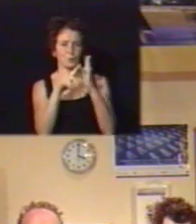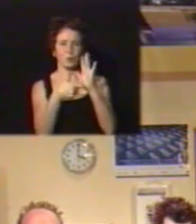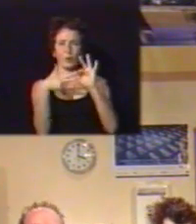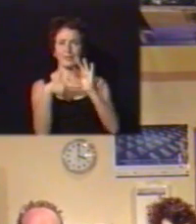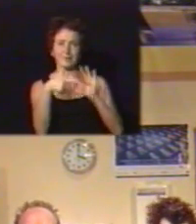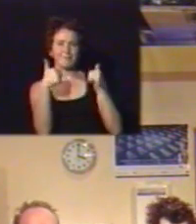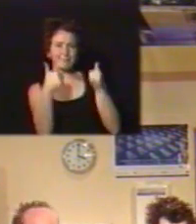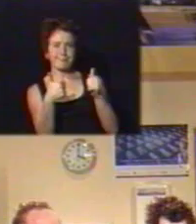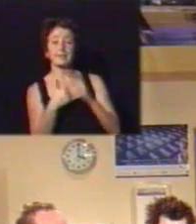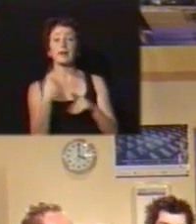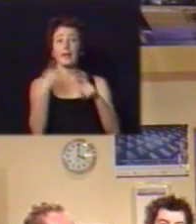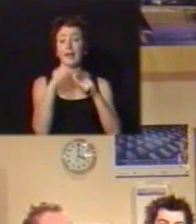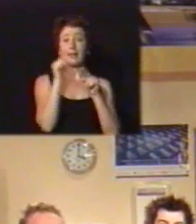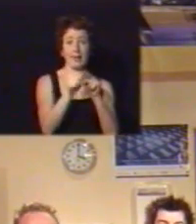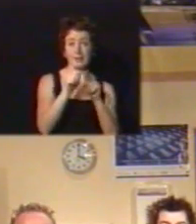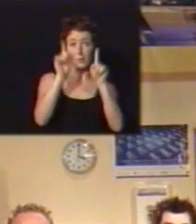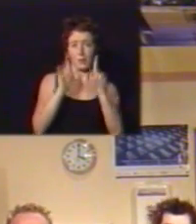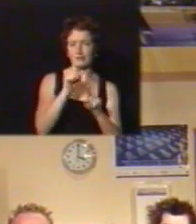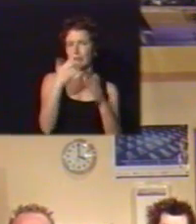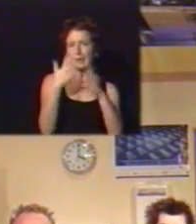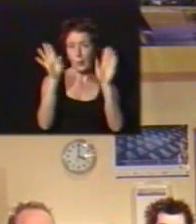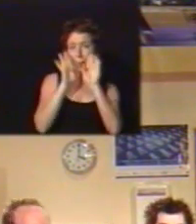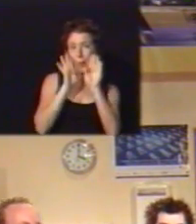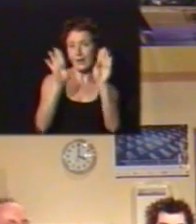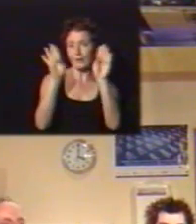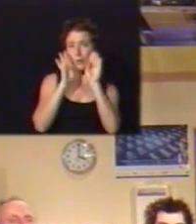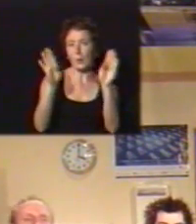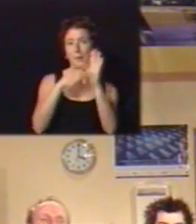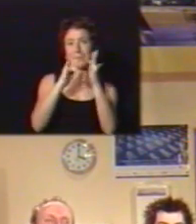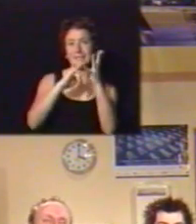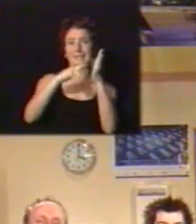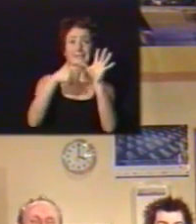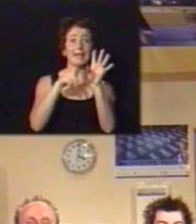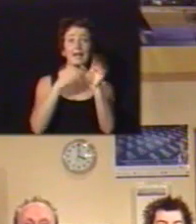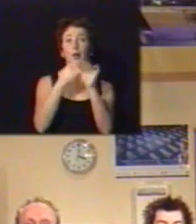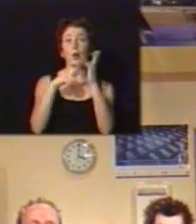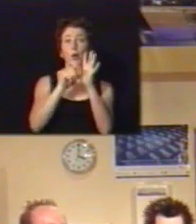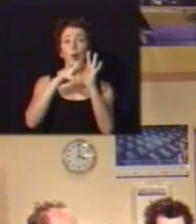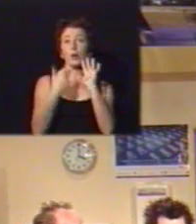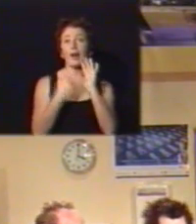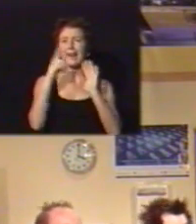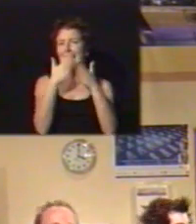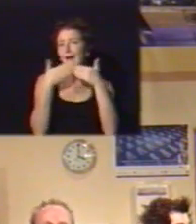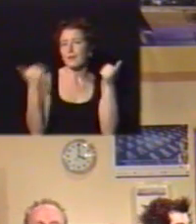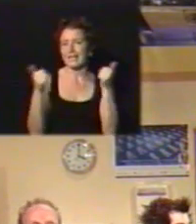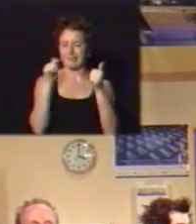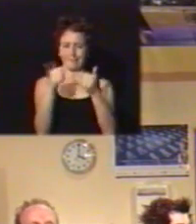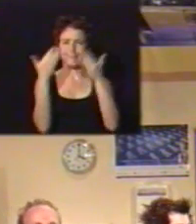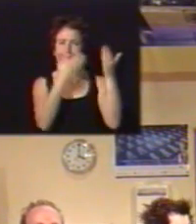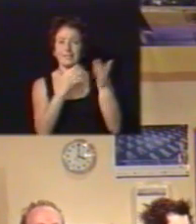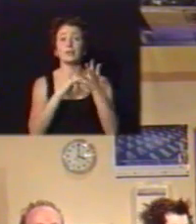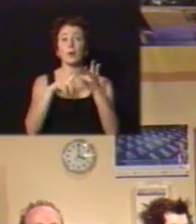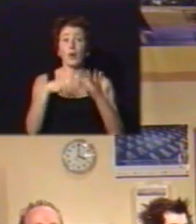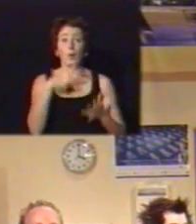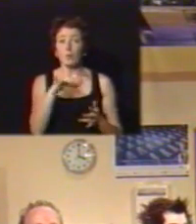hear from you. And that was, of course, the wonderful Ms. Media, Sally Goldner, and the lovely Doreen Manganini. Now, before we go any further,